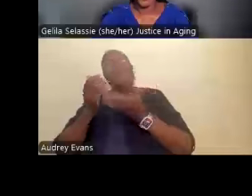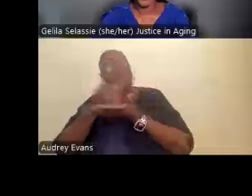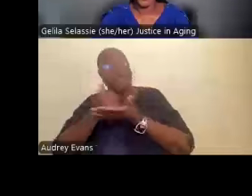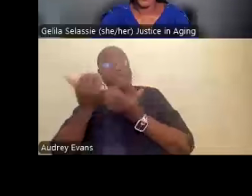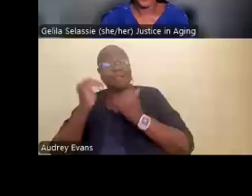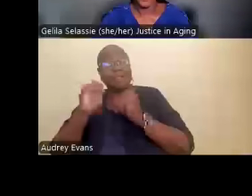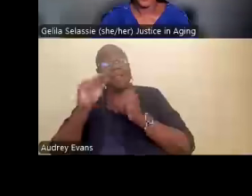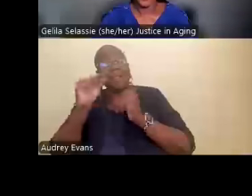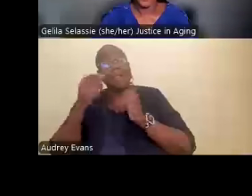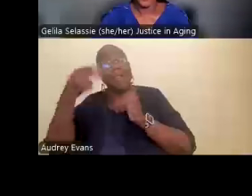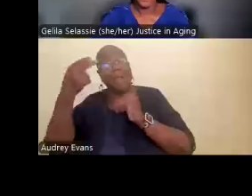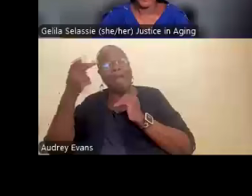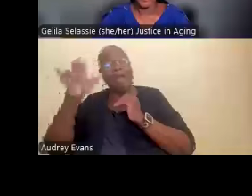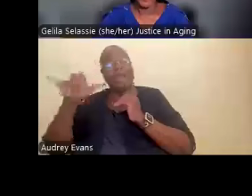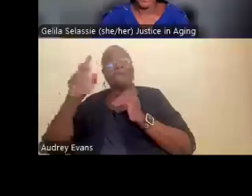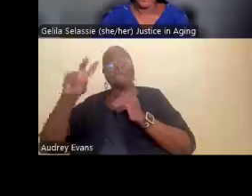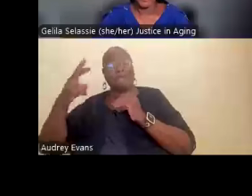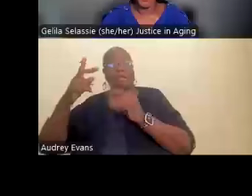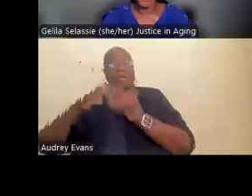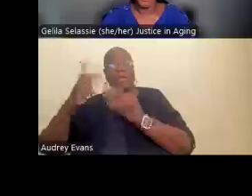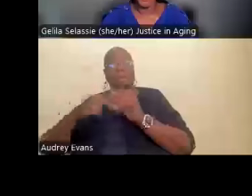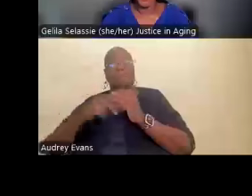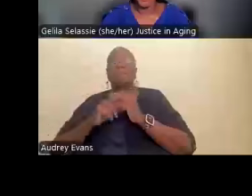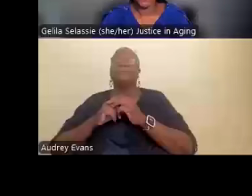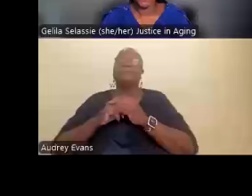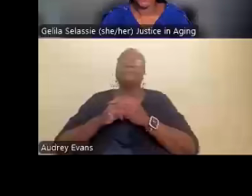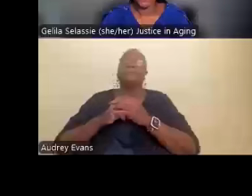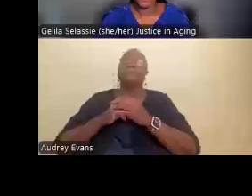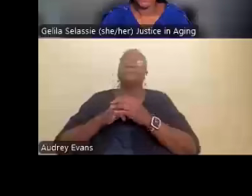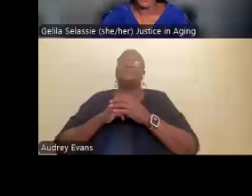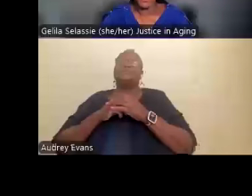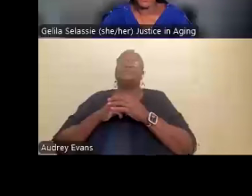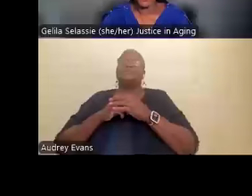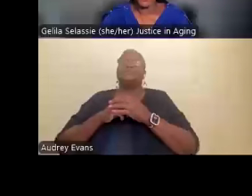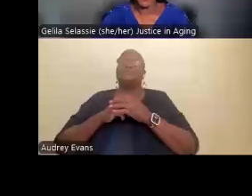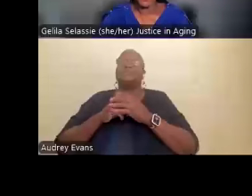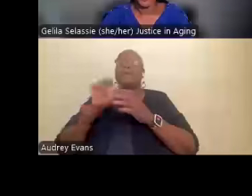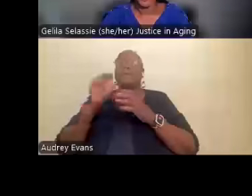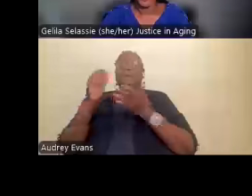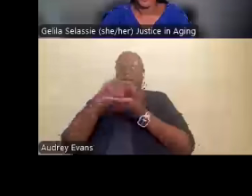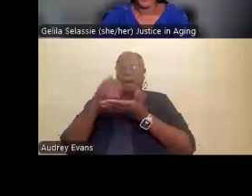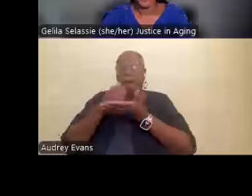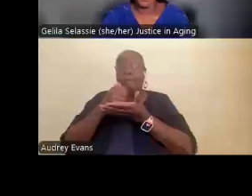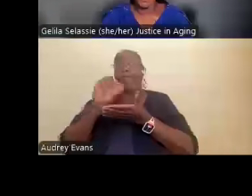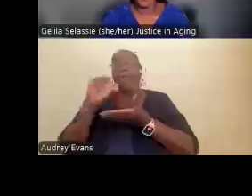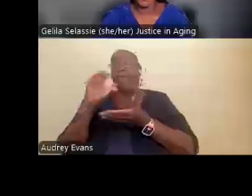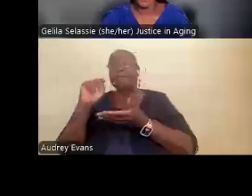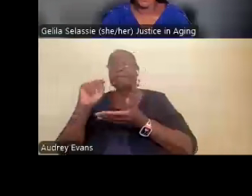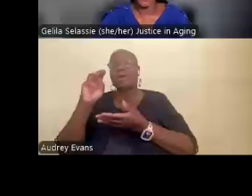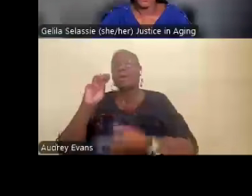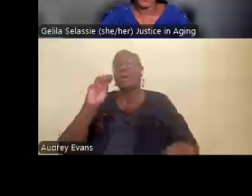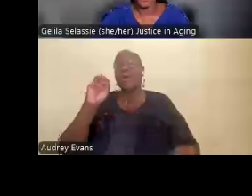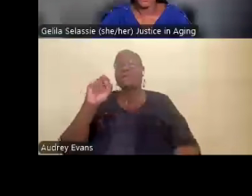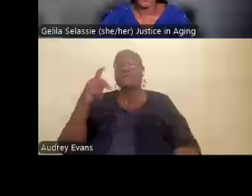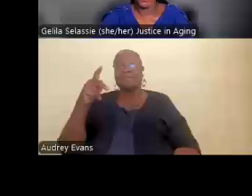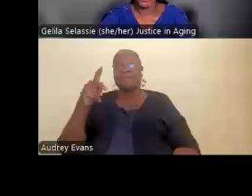little higher in this second program. So the income and asset limits for the MSPs are set